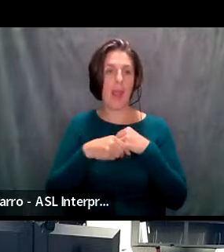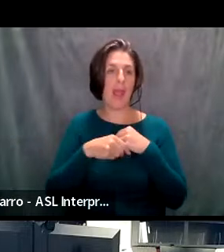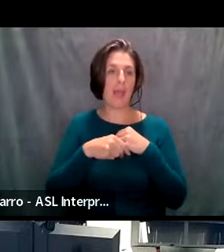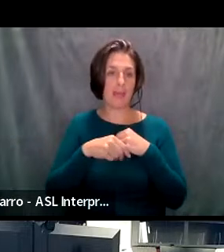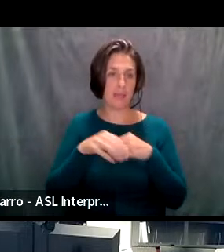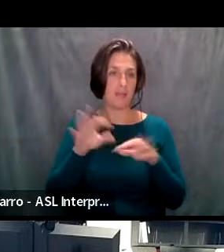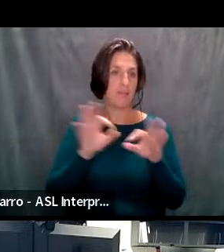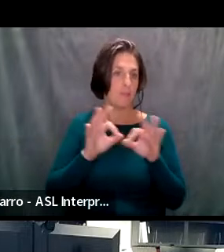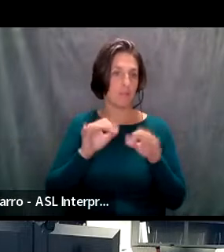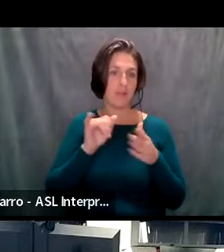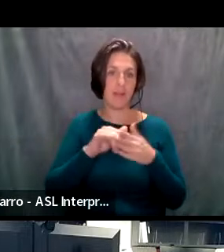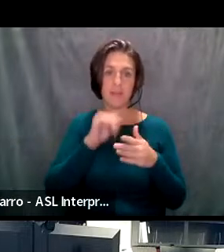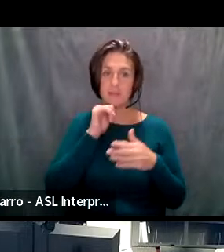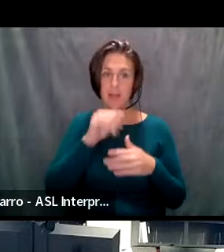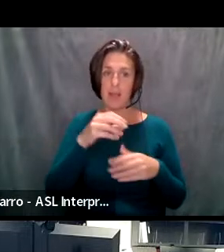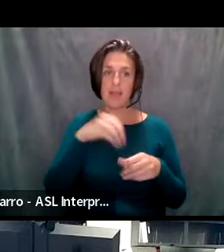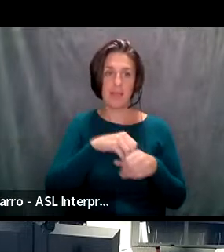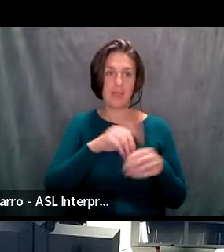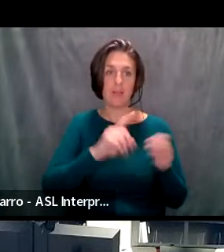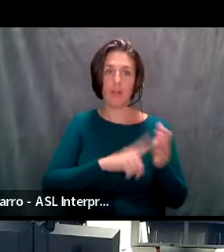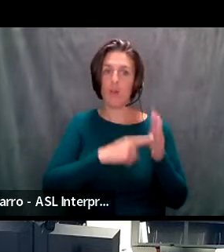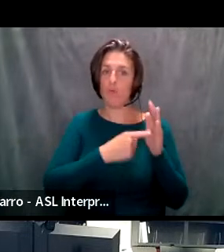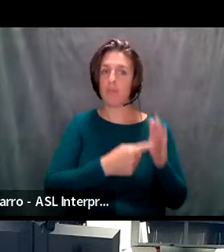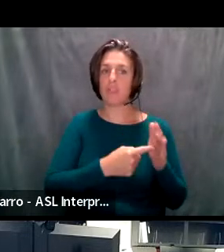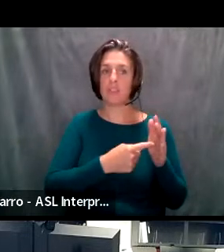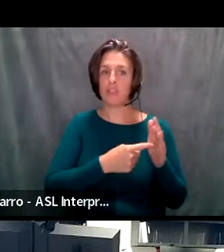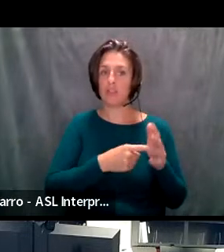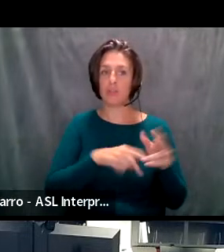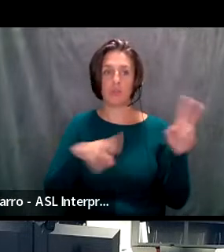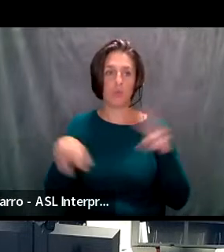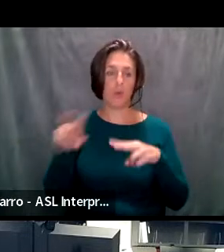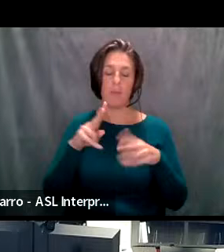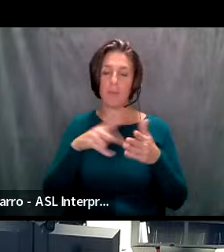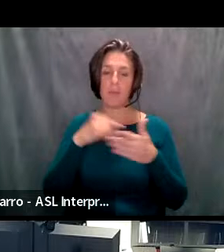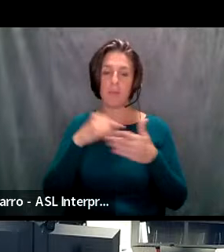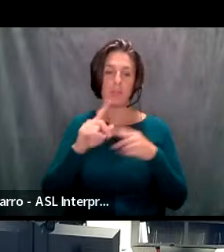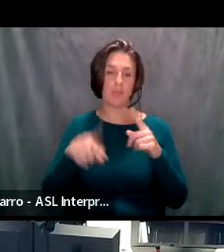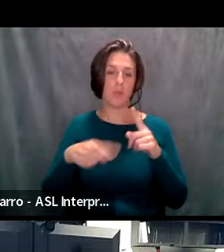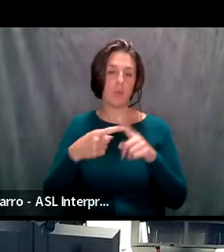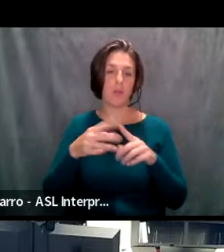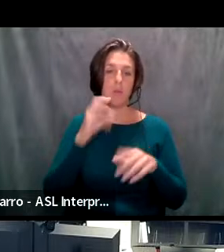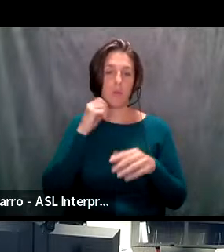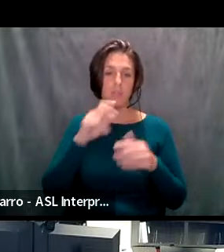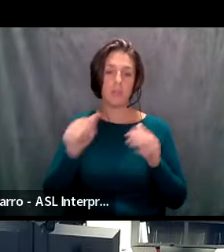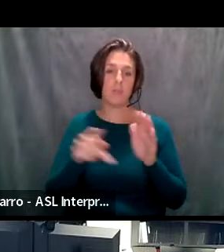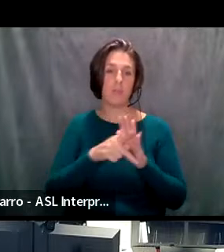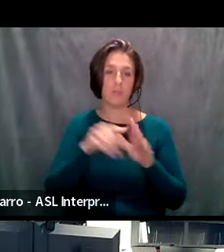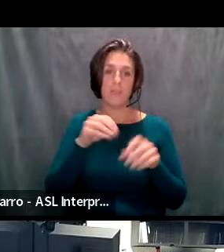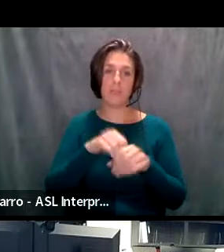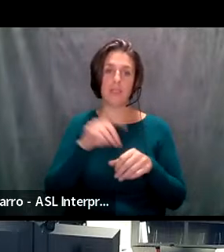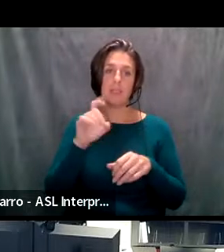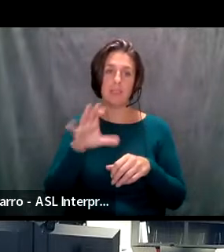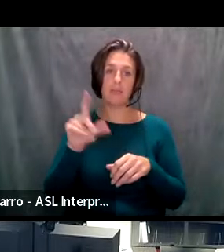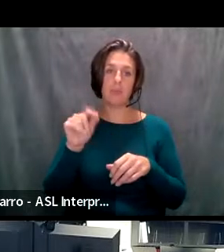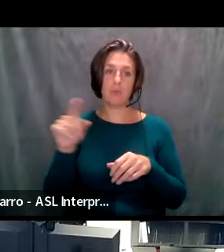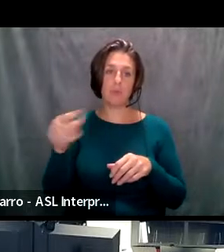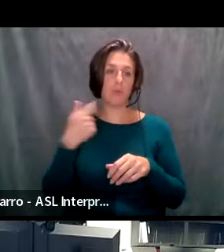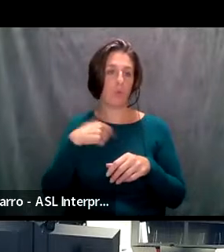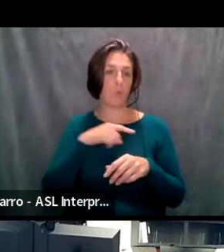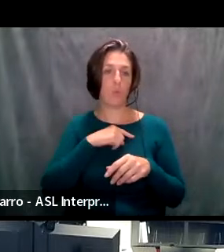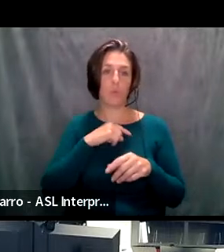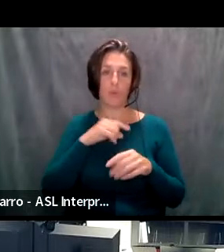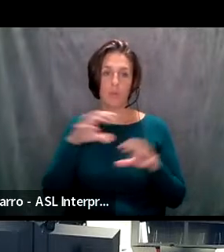in the original scope of the project when it was approved in December of 2020. So we're